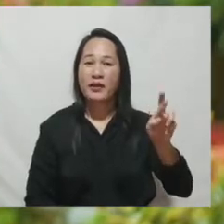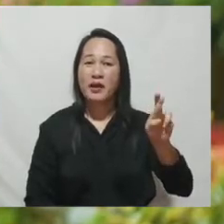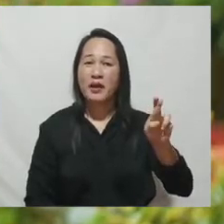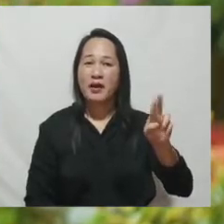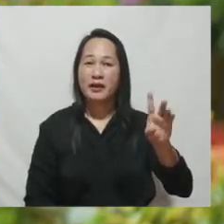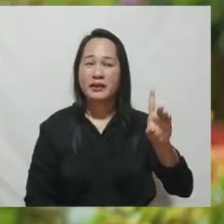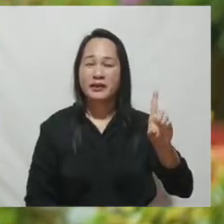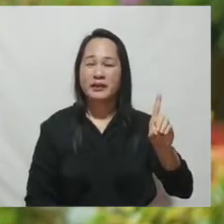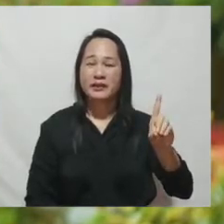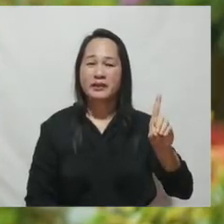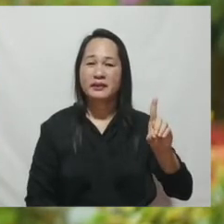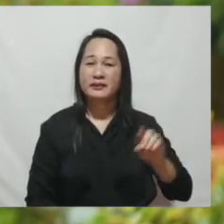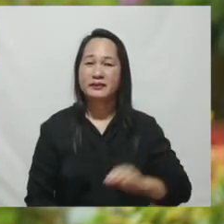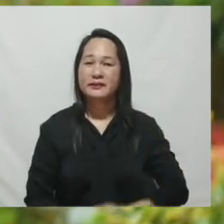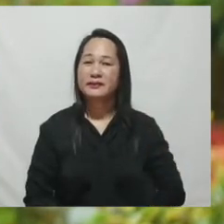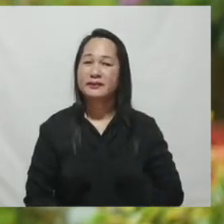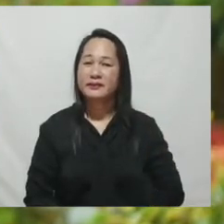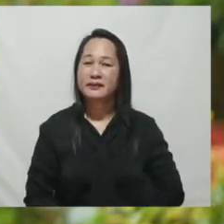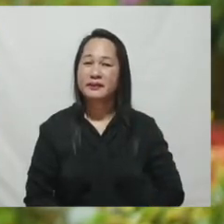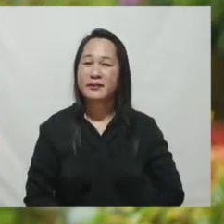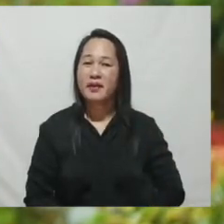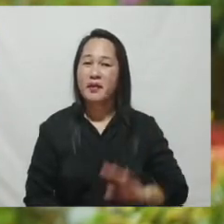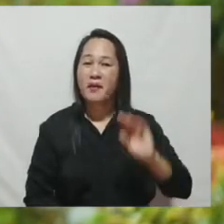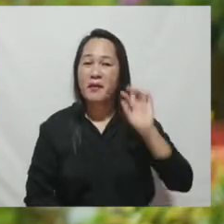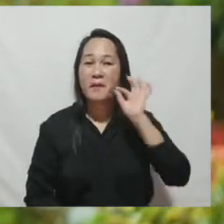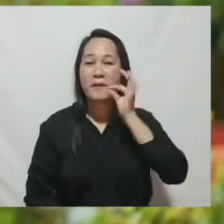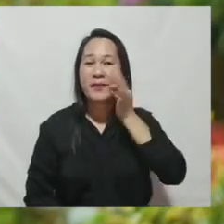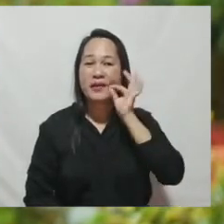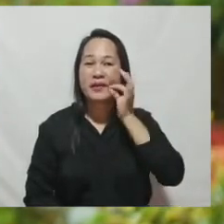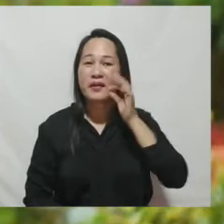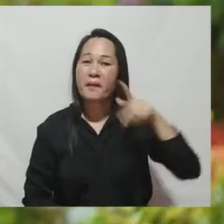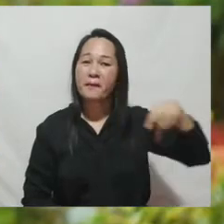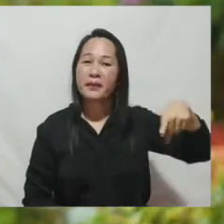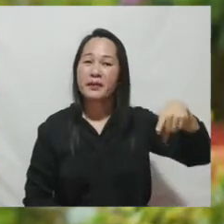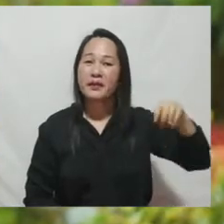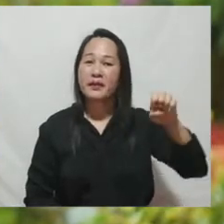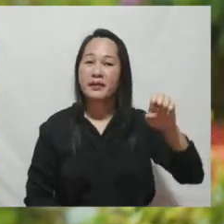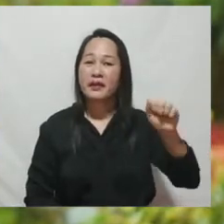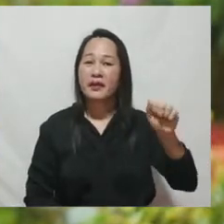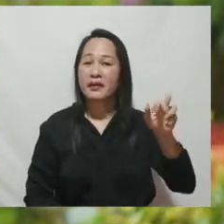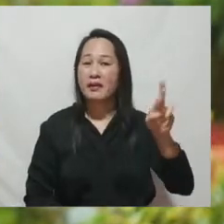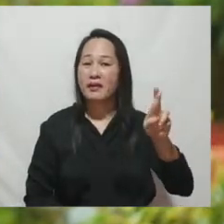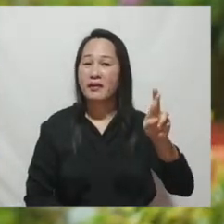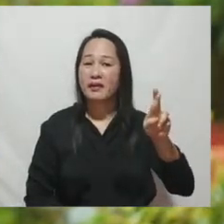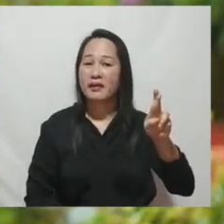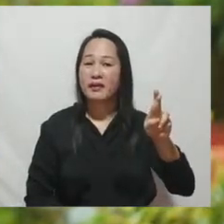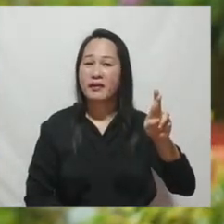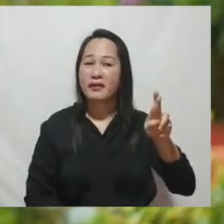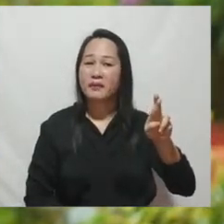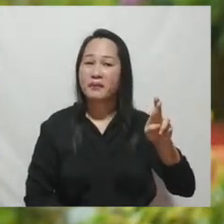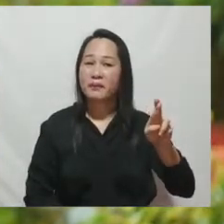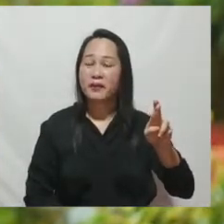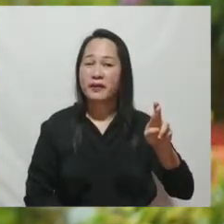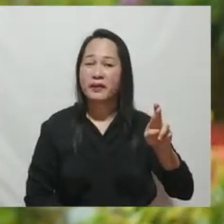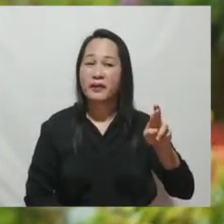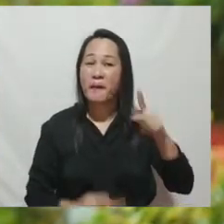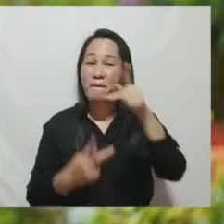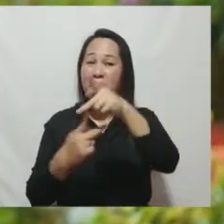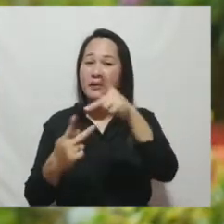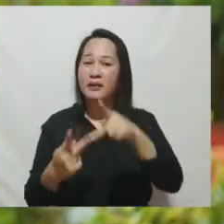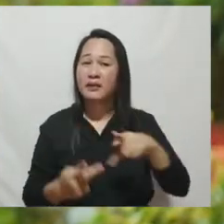B-O-A-R-D. Hair. P. E A R and pair, P